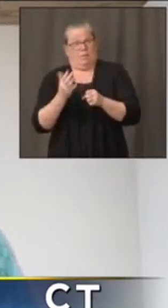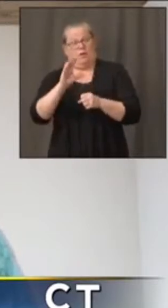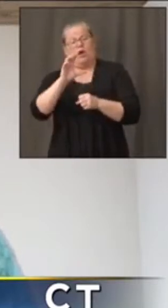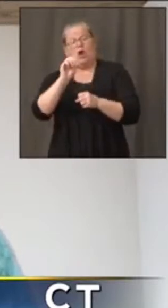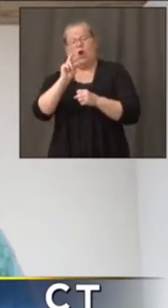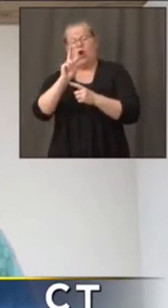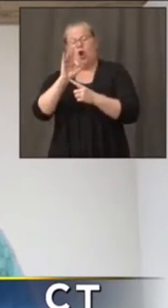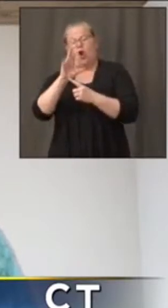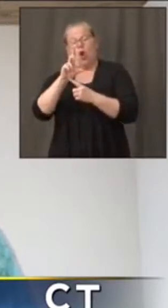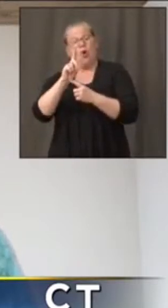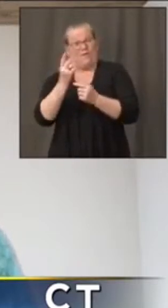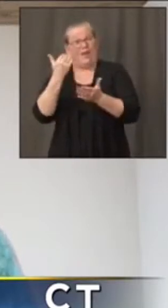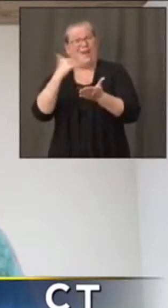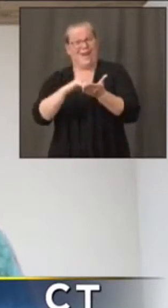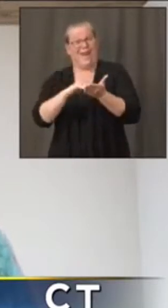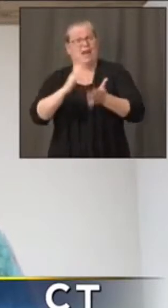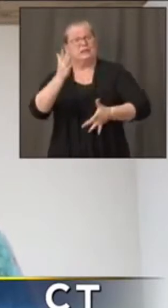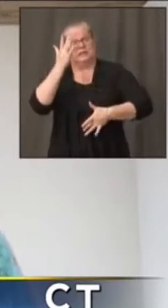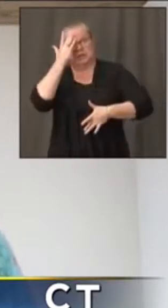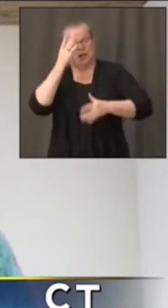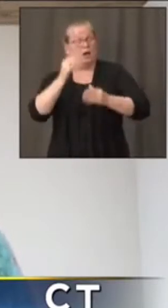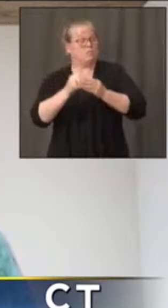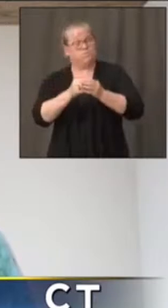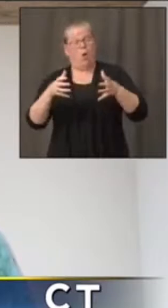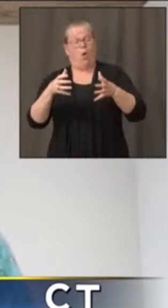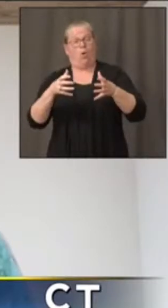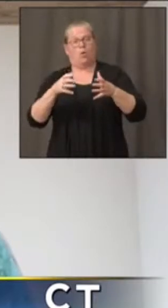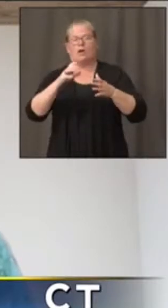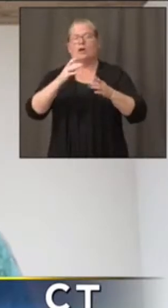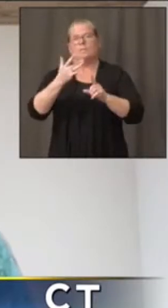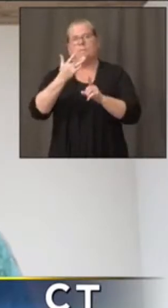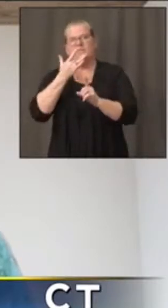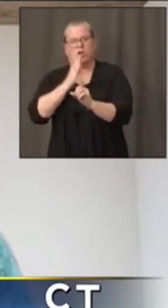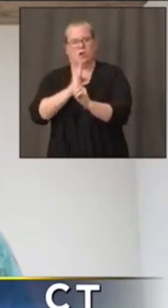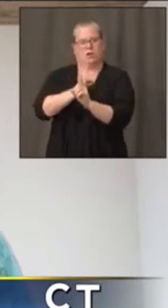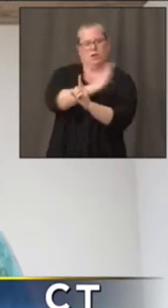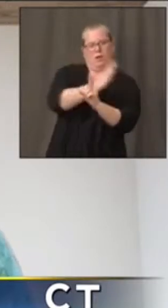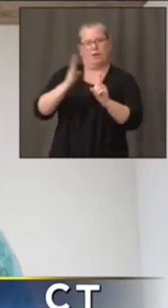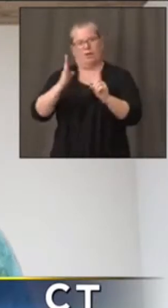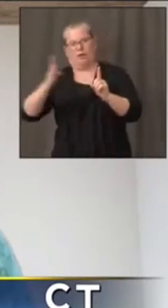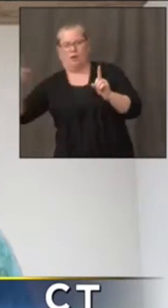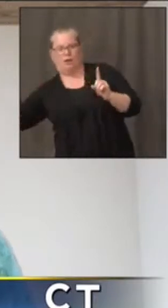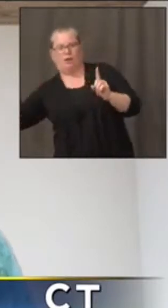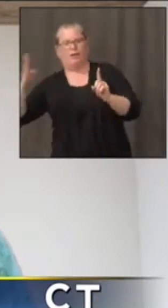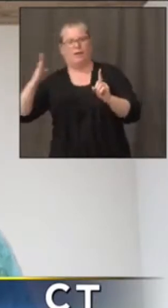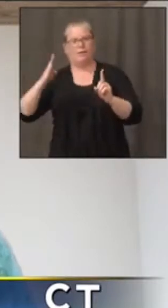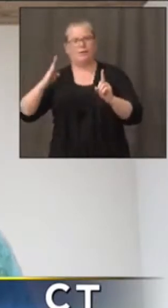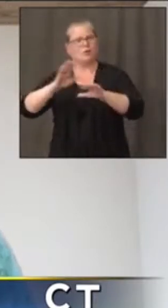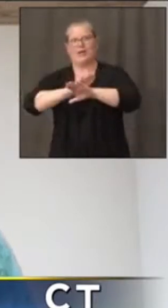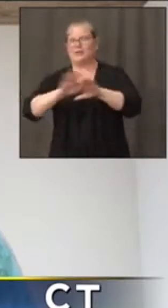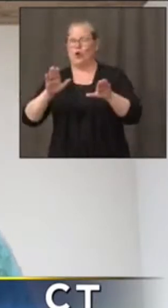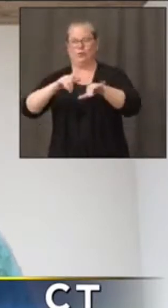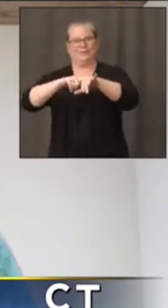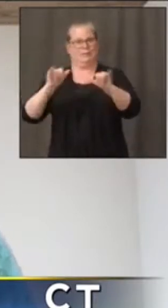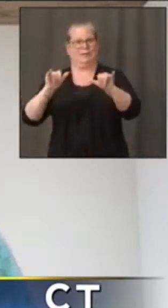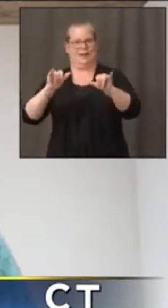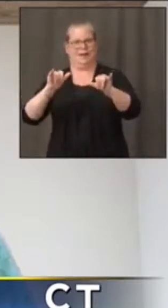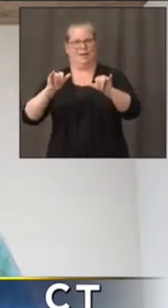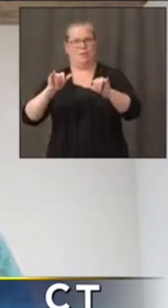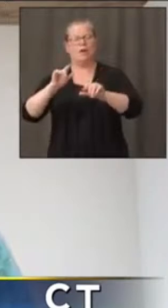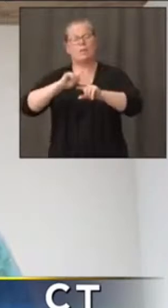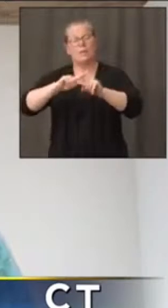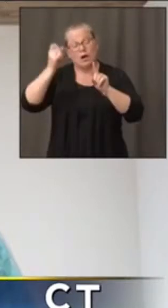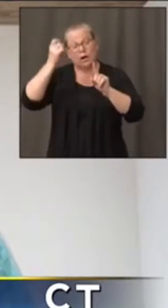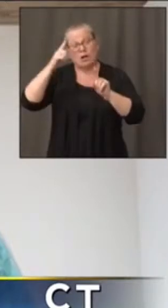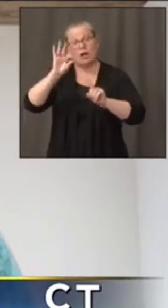but in preparation for the flu season we will need huge vaccine so that'll be